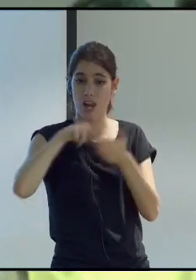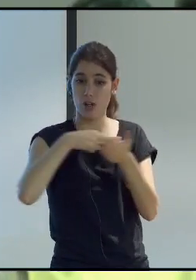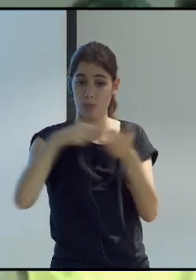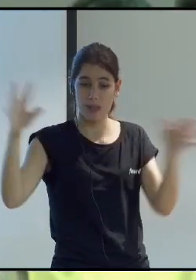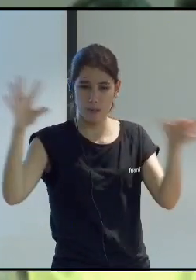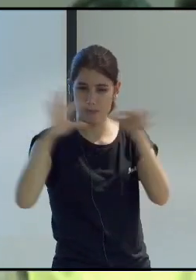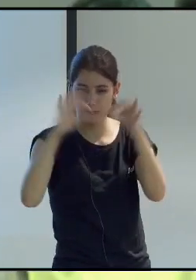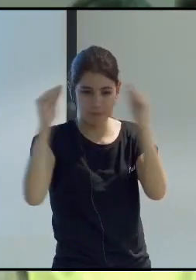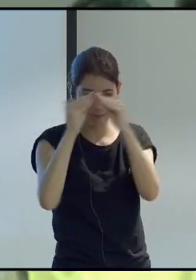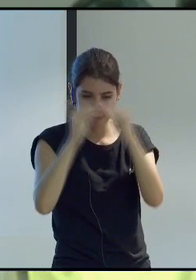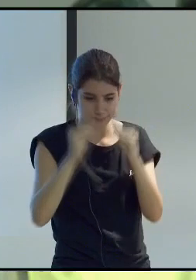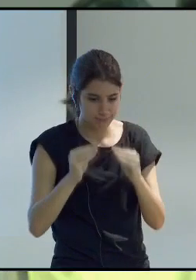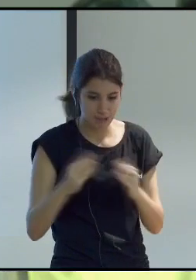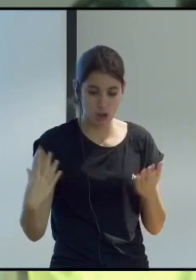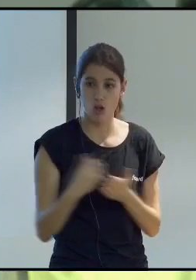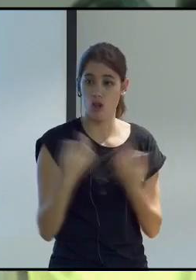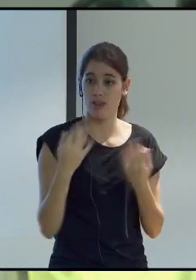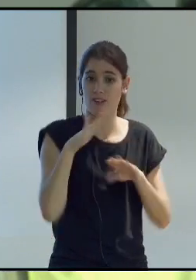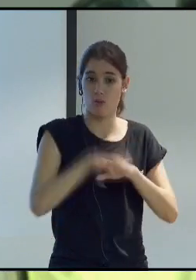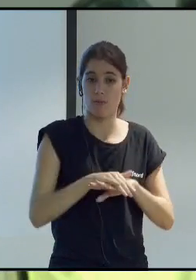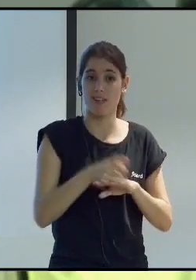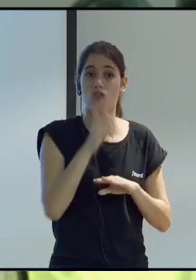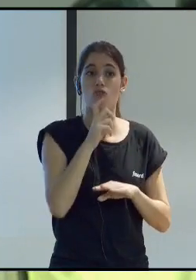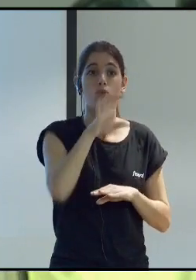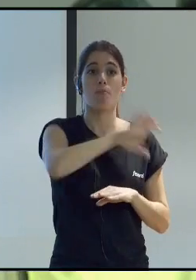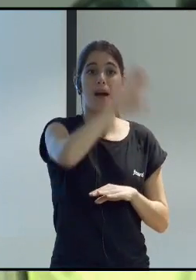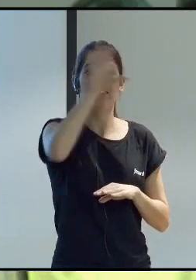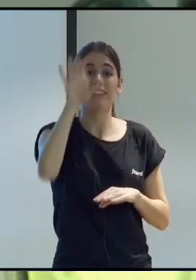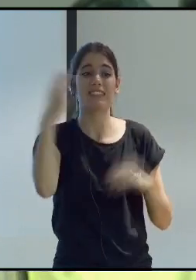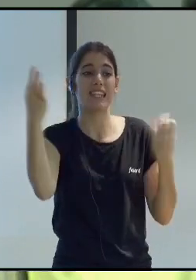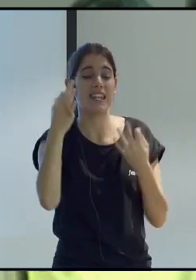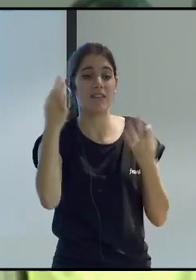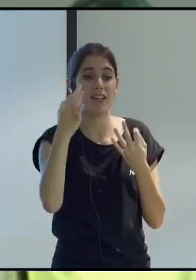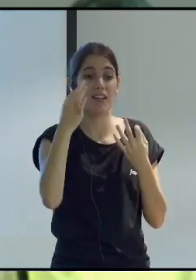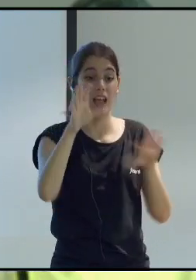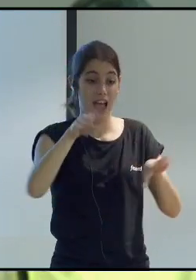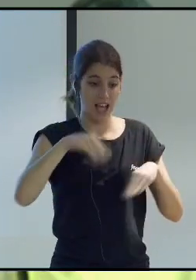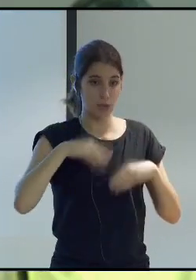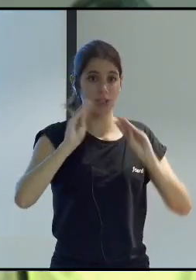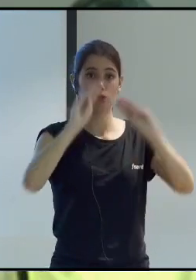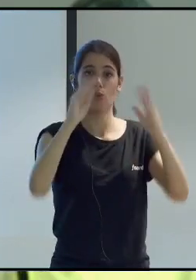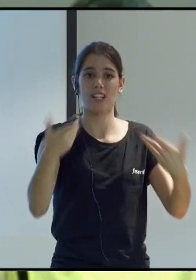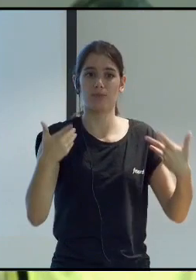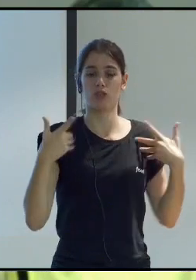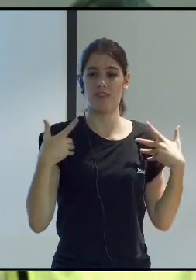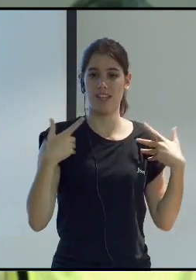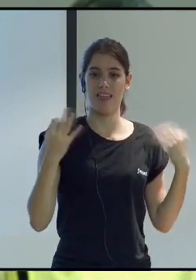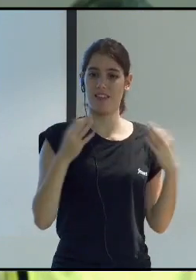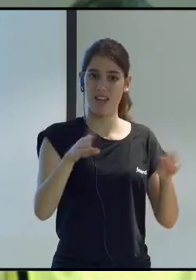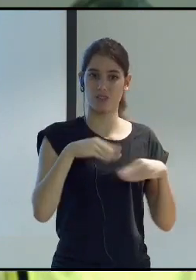moment, and how the countries should take up their responsibility to make a difference.